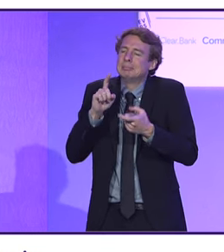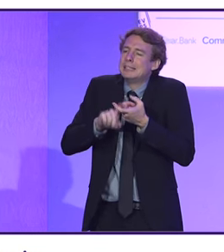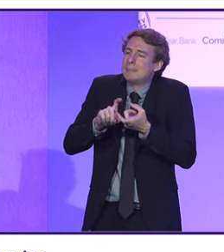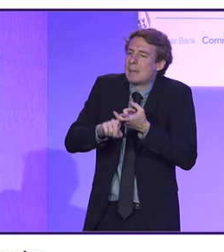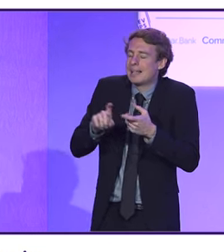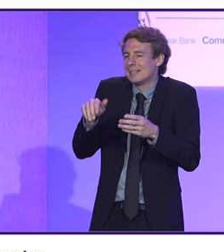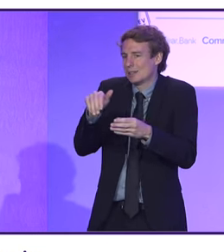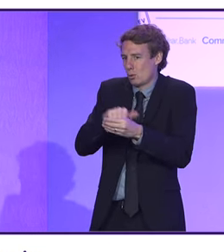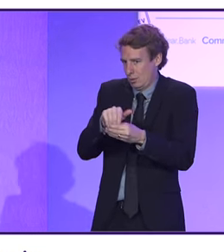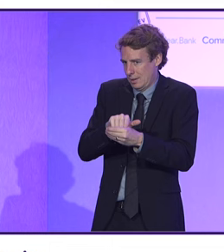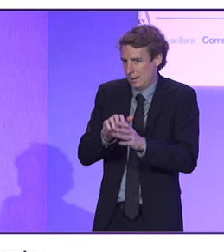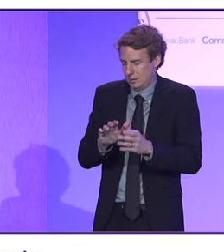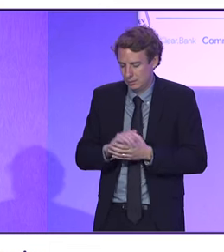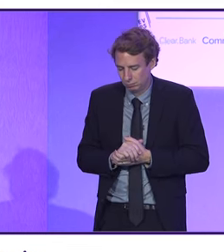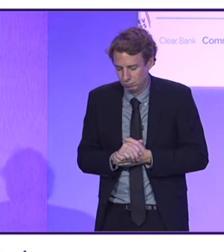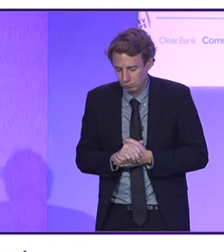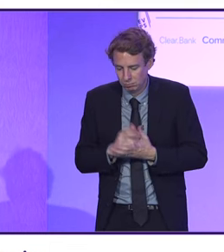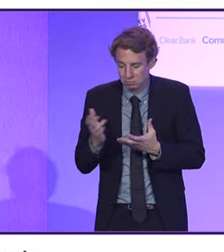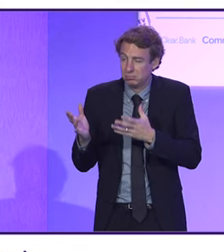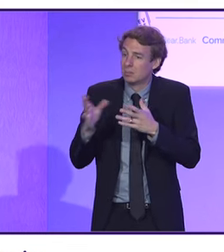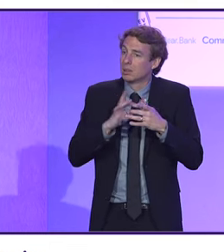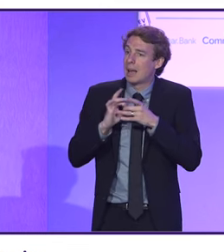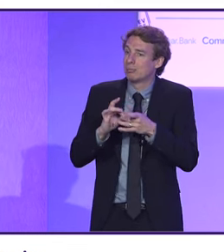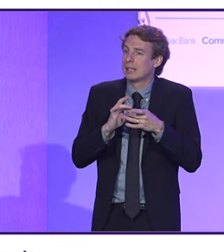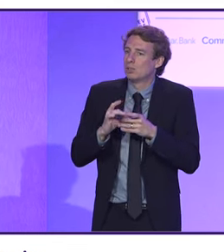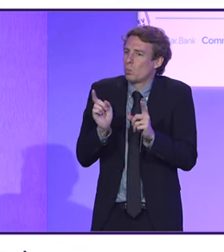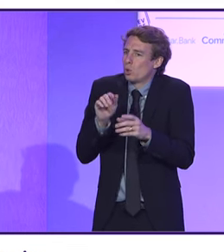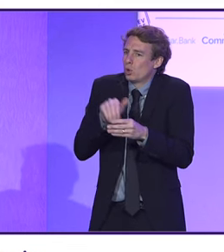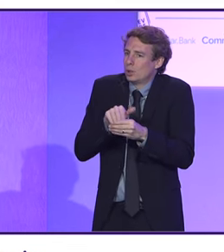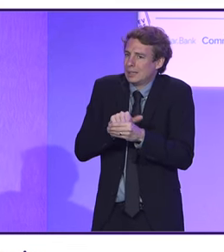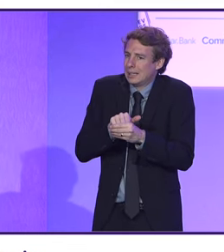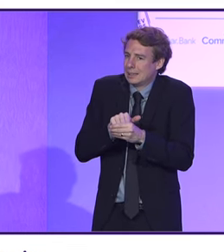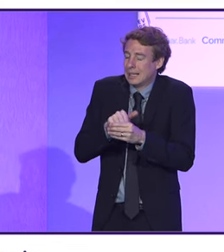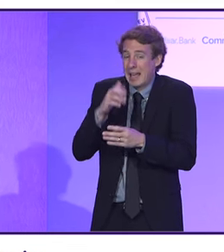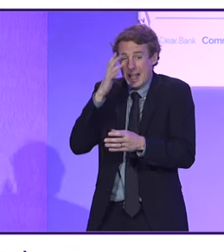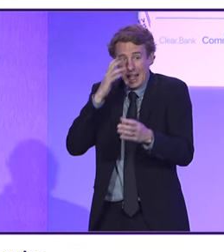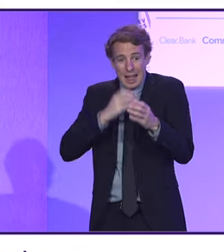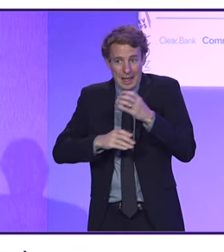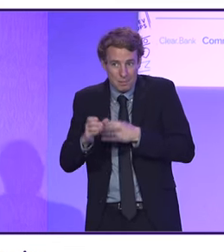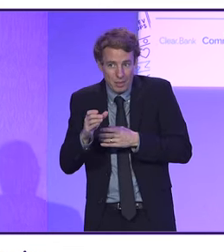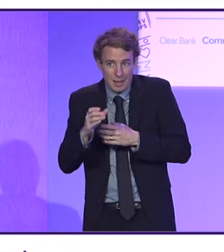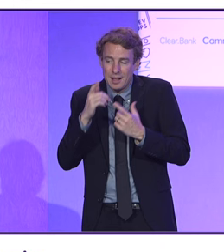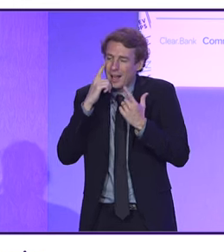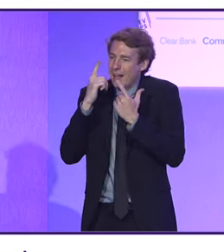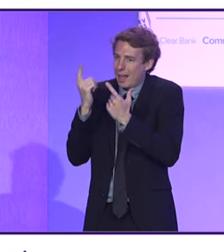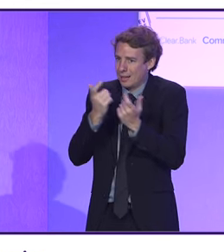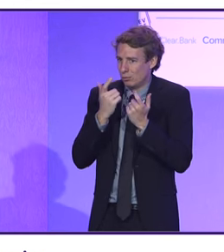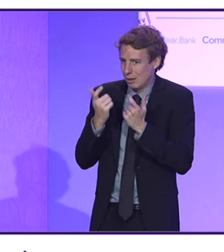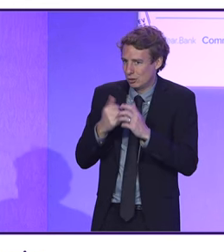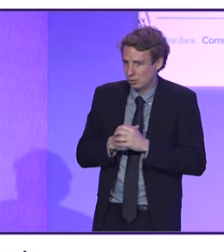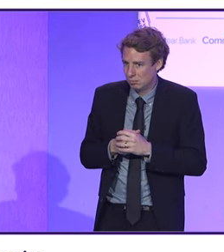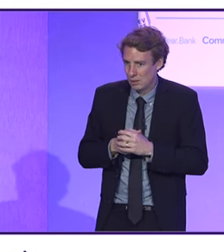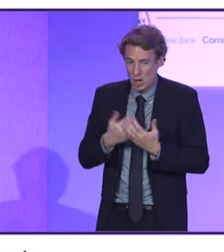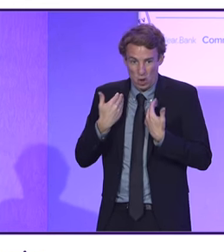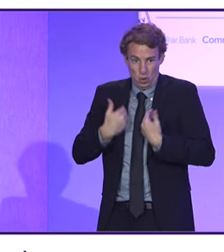the context for collaboration? The context is empathy and exploration. It is taking humans, putting them together,